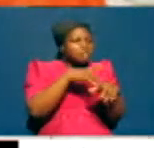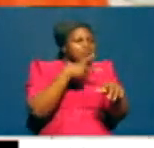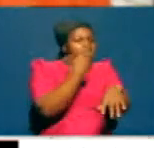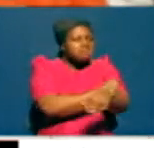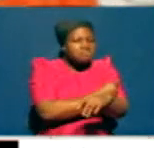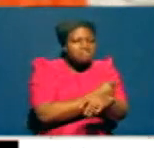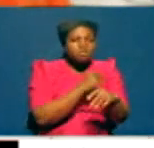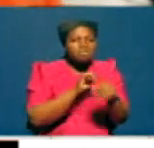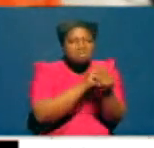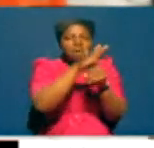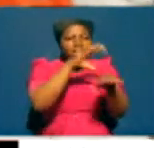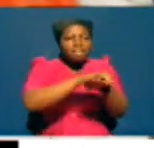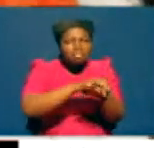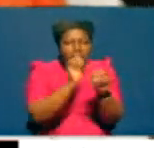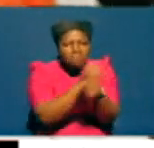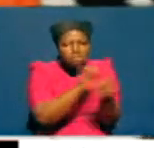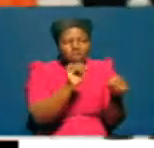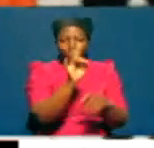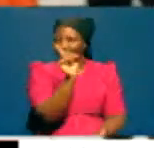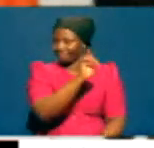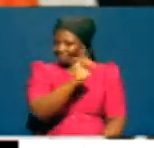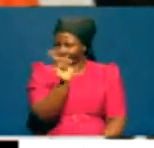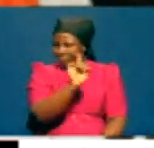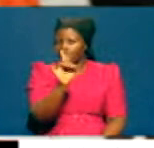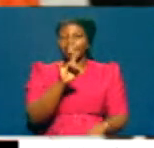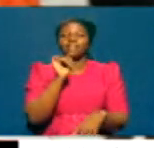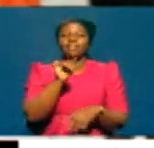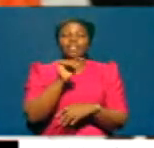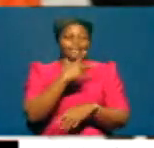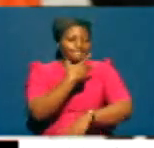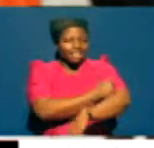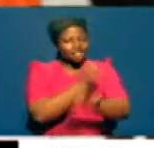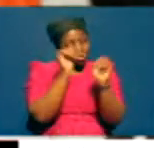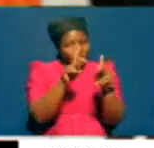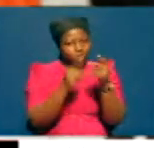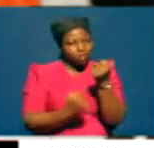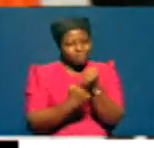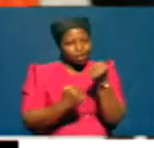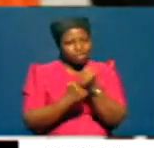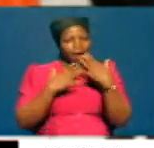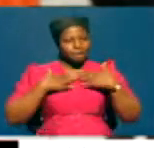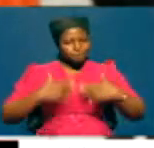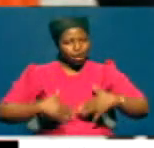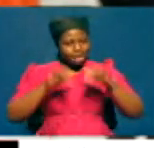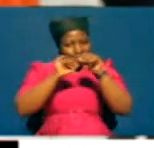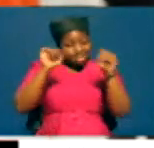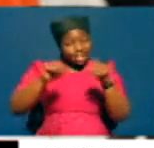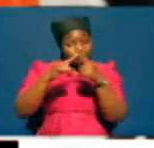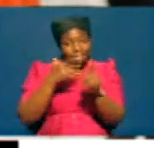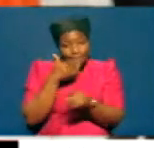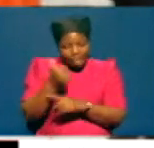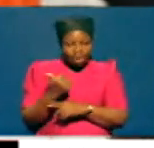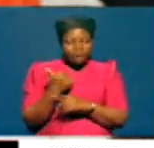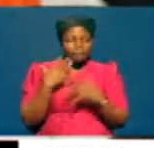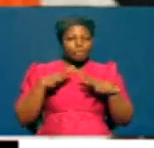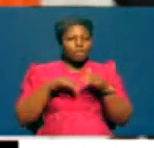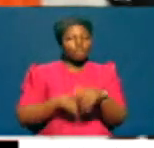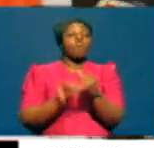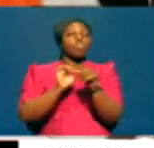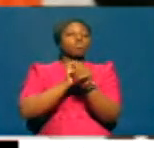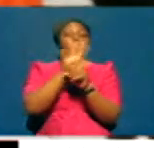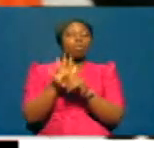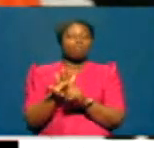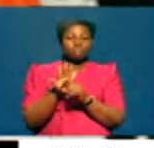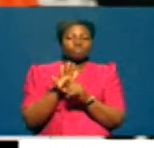So vaccine is okay, it will boost our immune, but kindly let the members of the public observe the preventive measures for COVID-19.